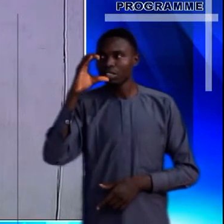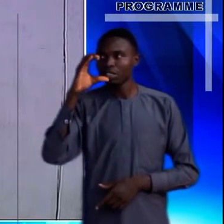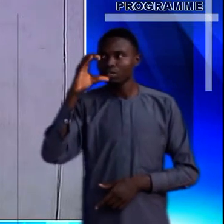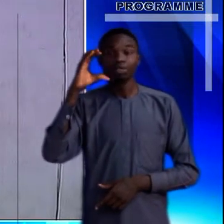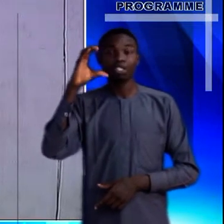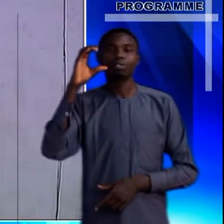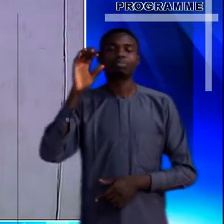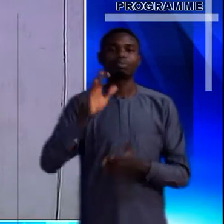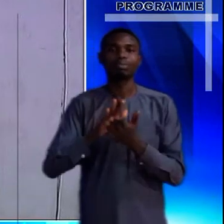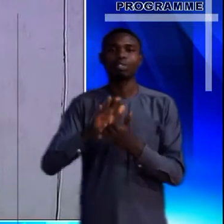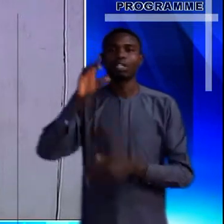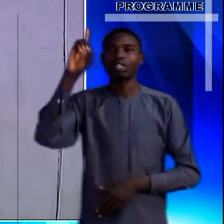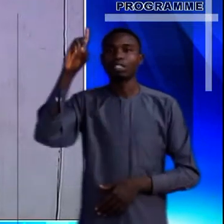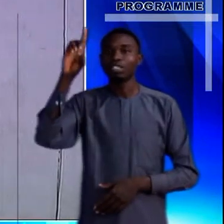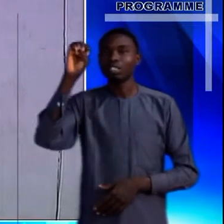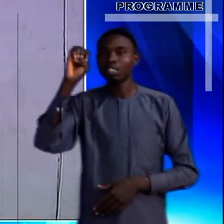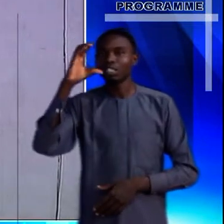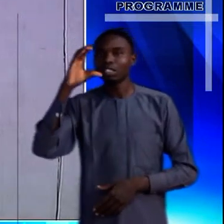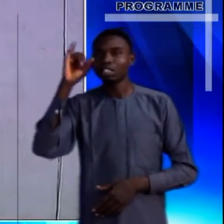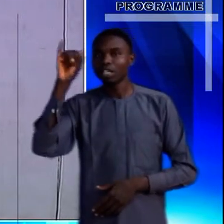Decimeters has a symbol of